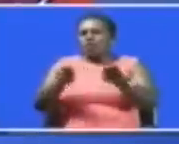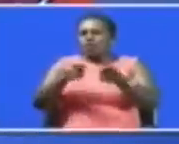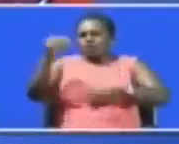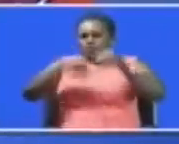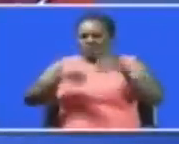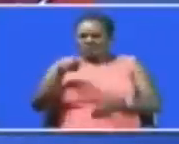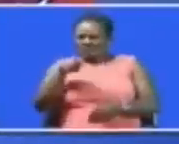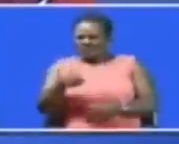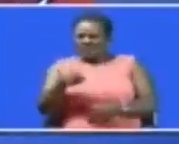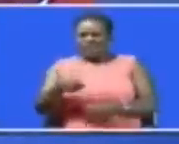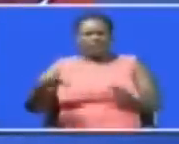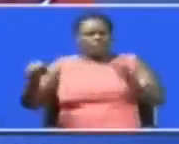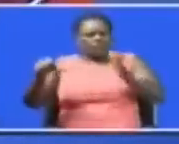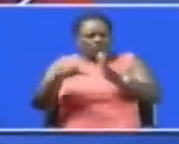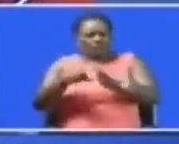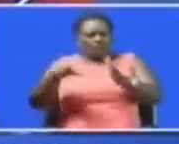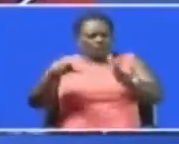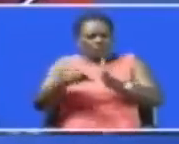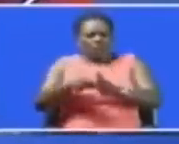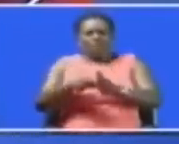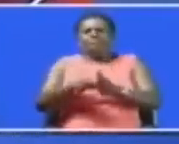elections, because that has been the cause of all this